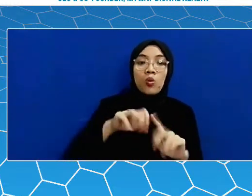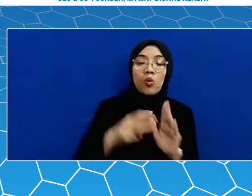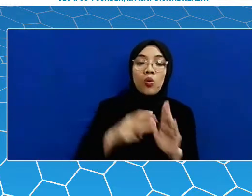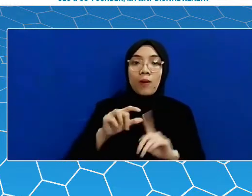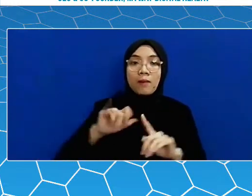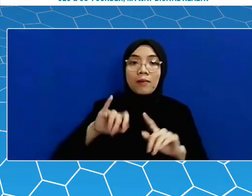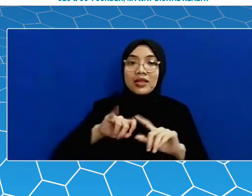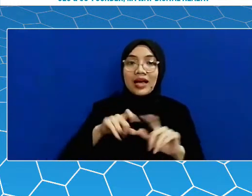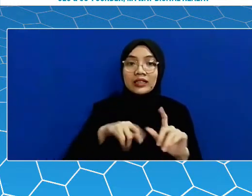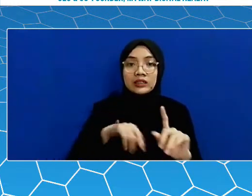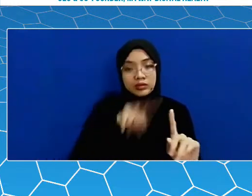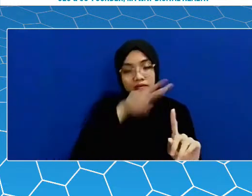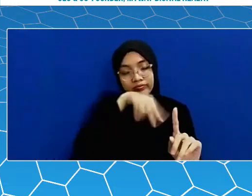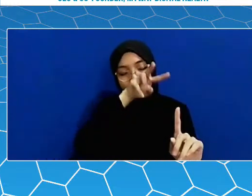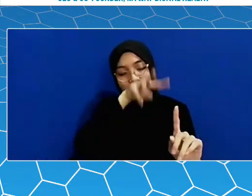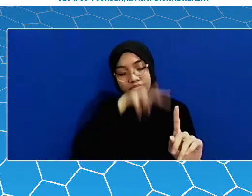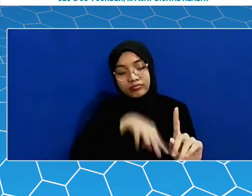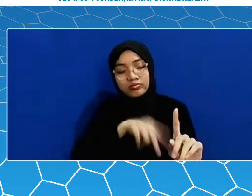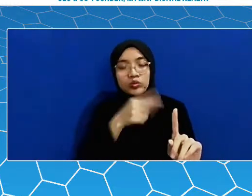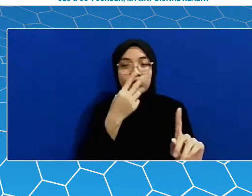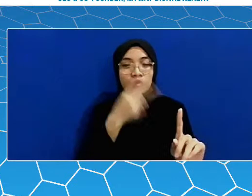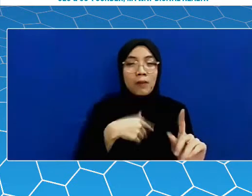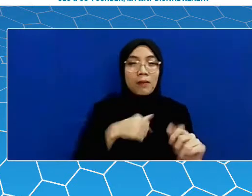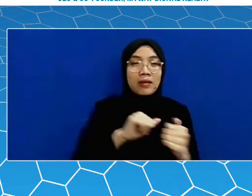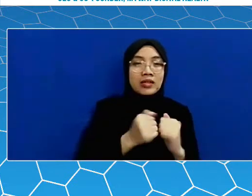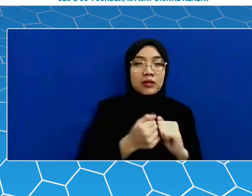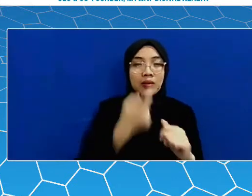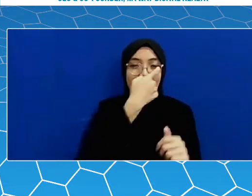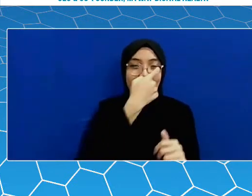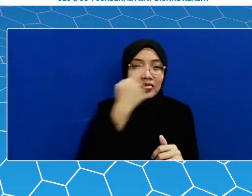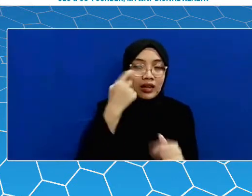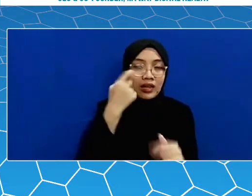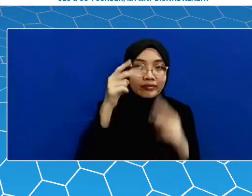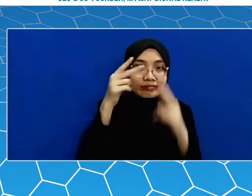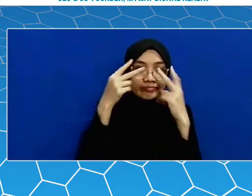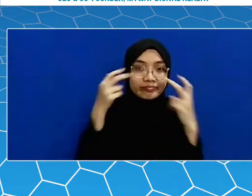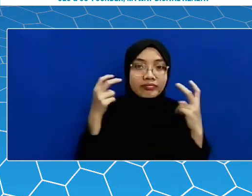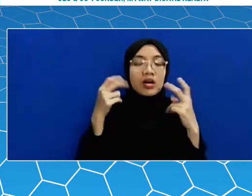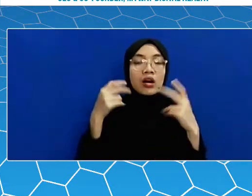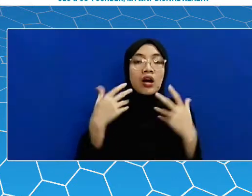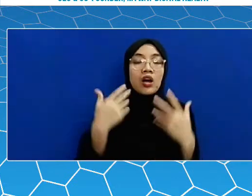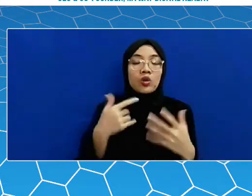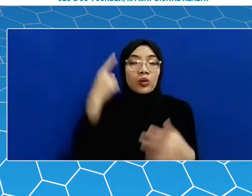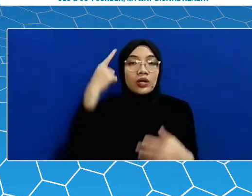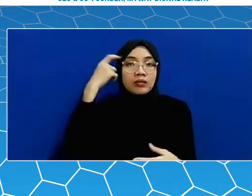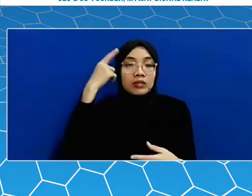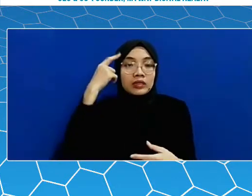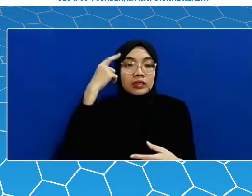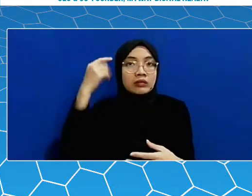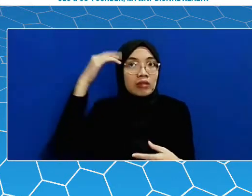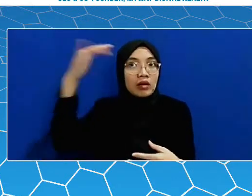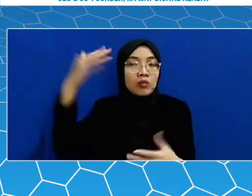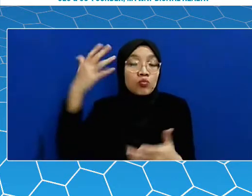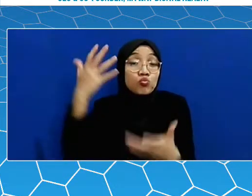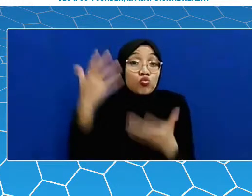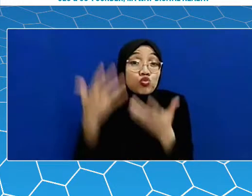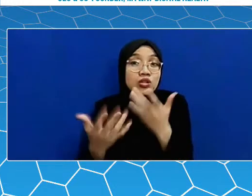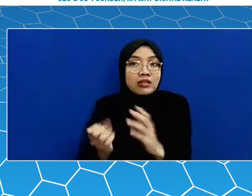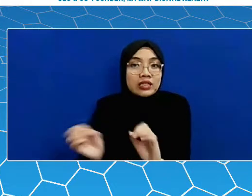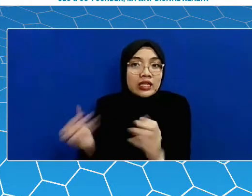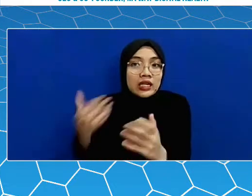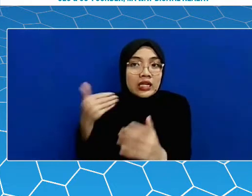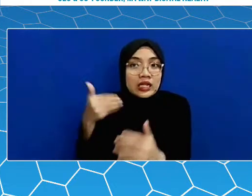and eye problems, and again will risk predict future events. And this again will drive down complications through early